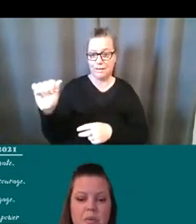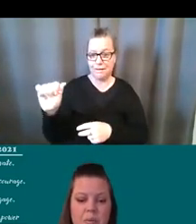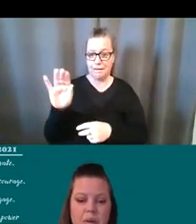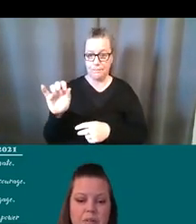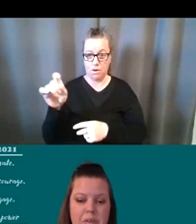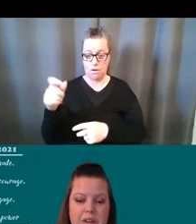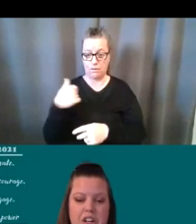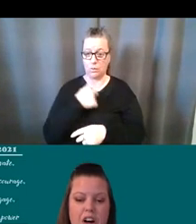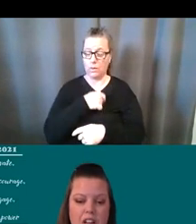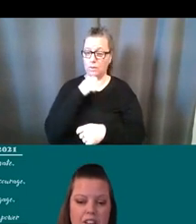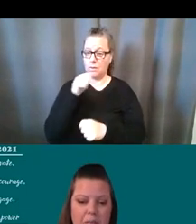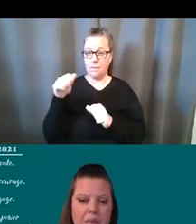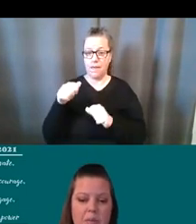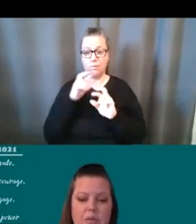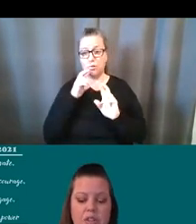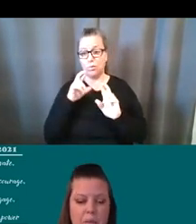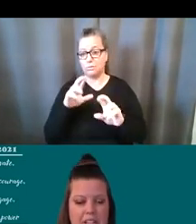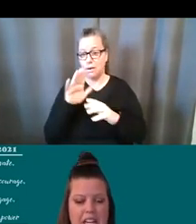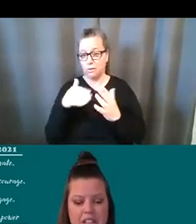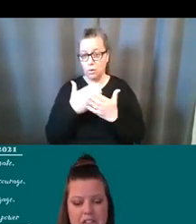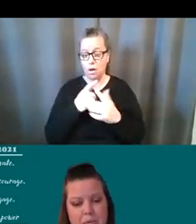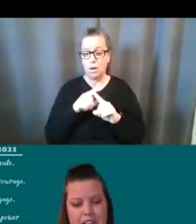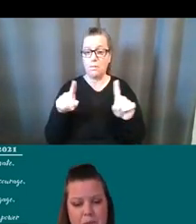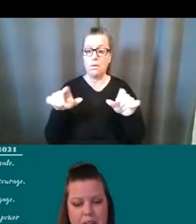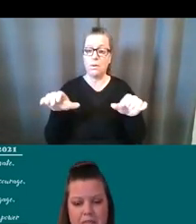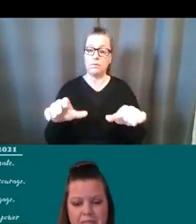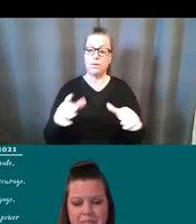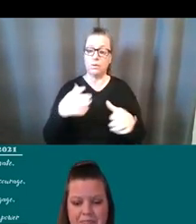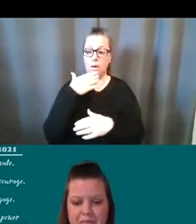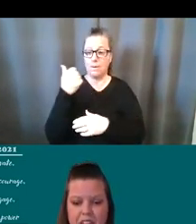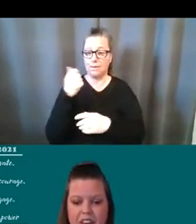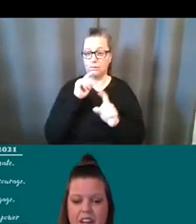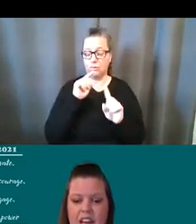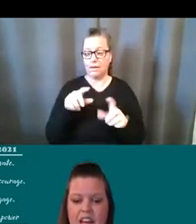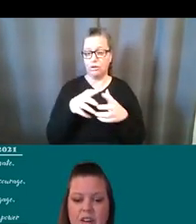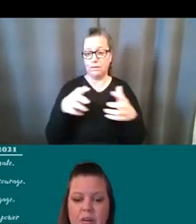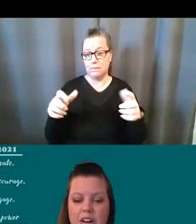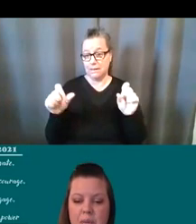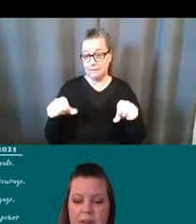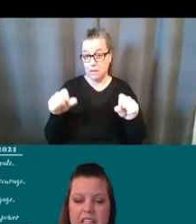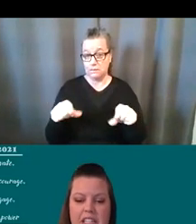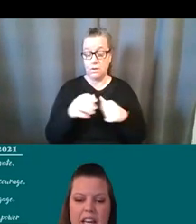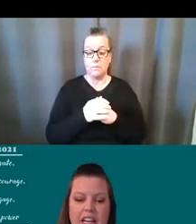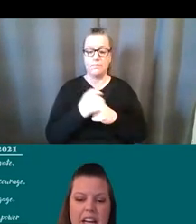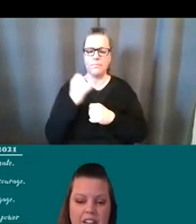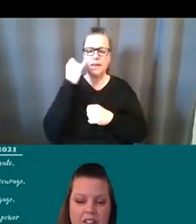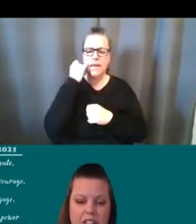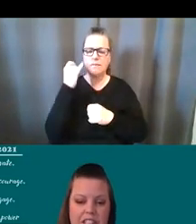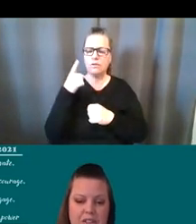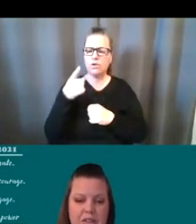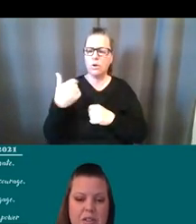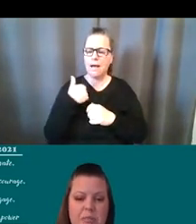We won't be able to respond to all of them, but we will do our best to answer as many as we can. If you are experiencing any